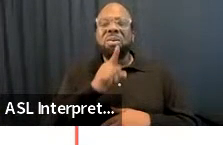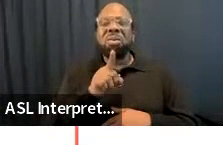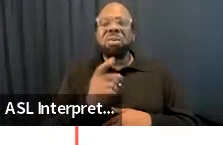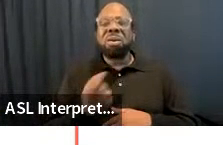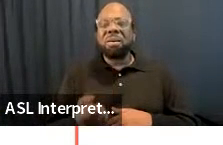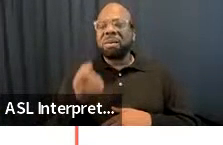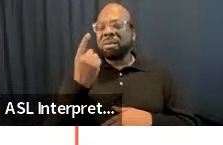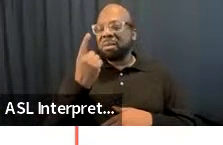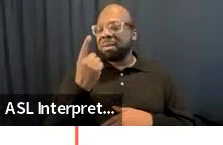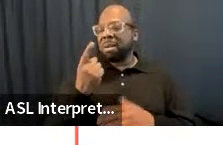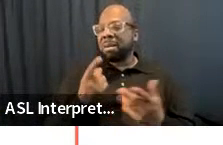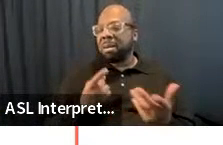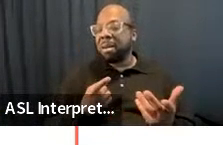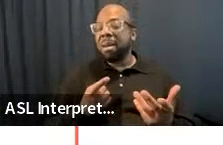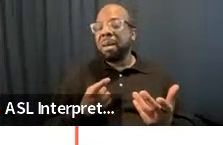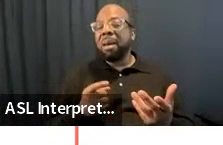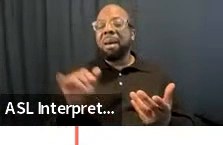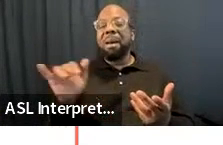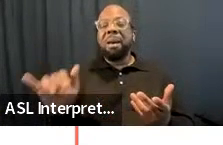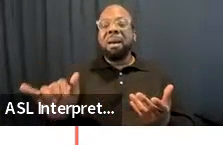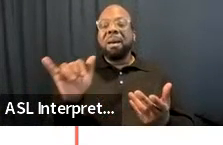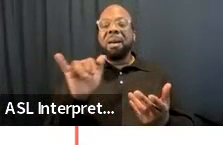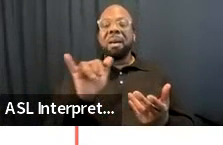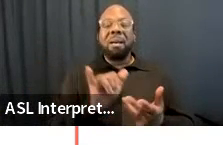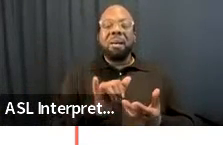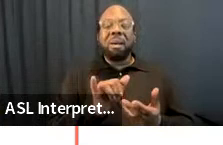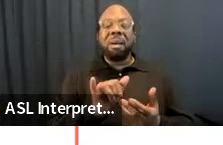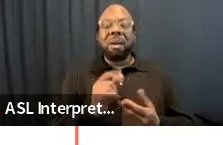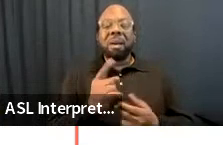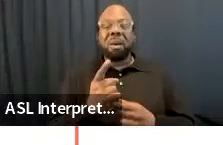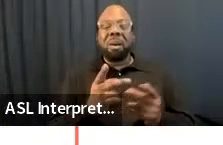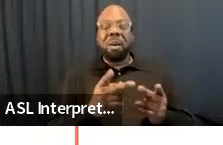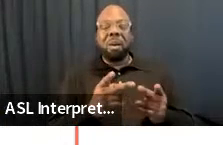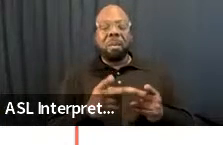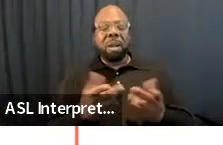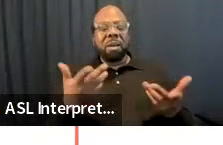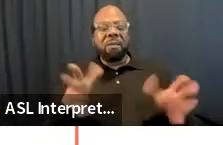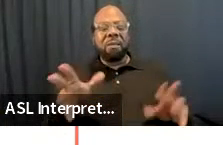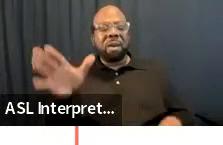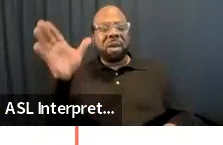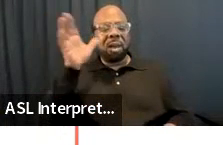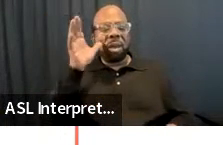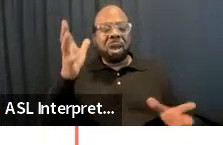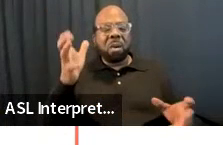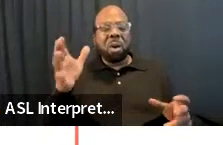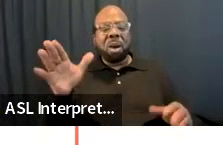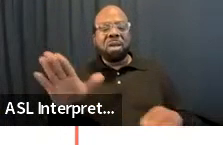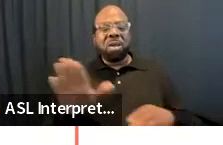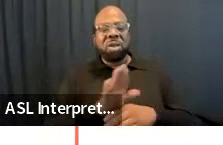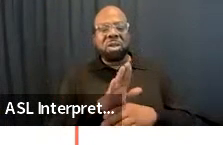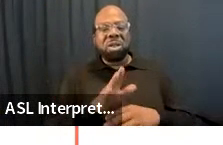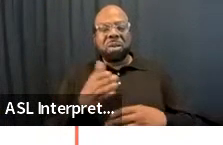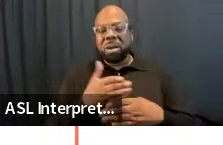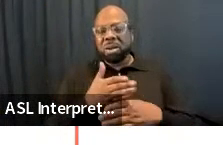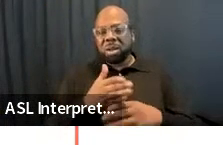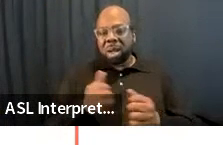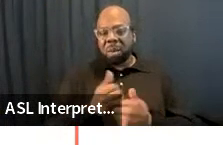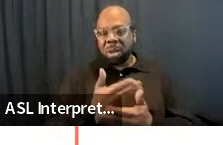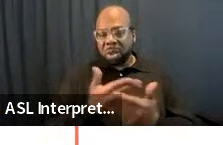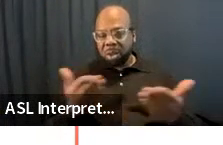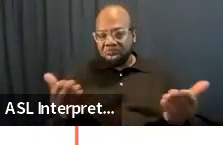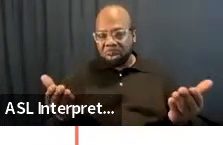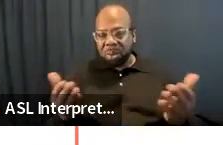correctly. It's just like one case I heard I'd like to share with you. It's just like, I